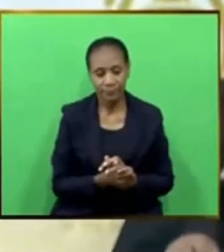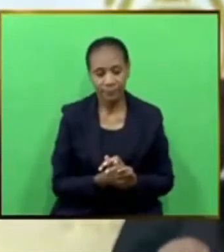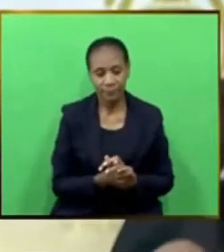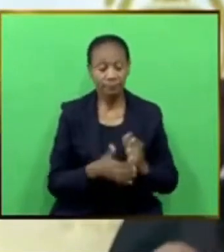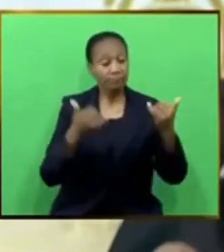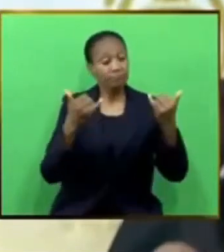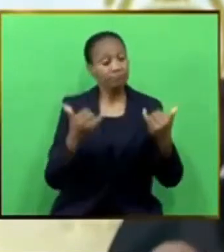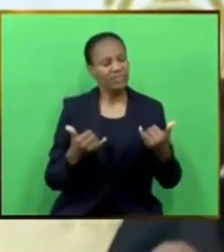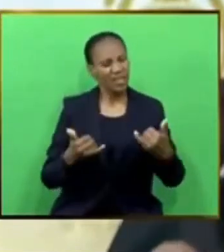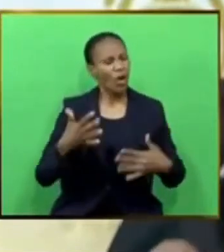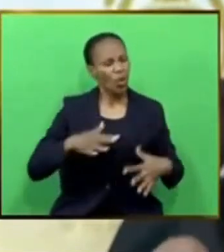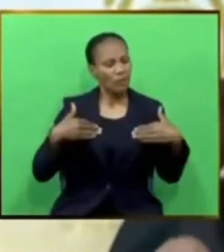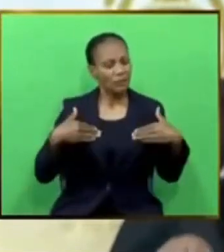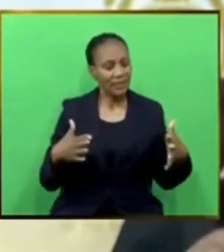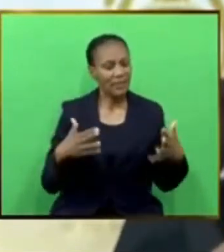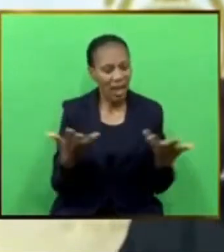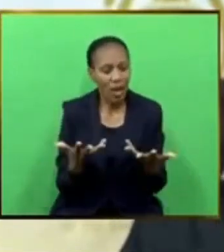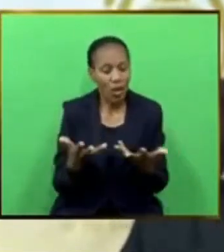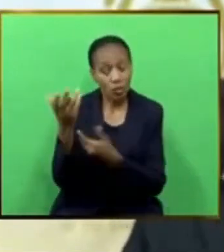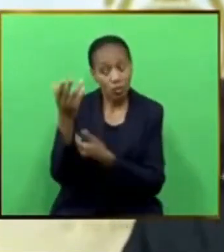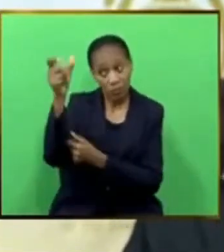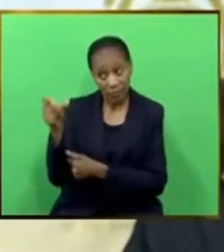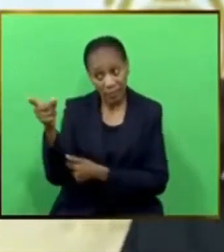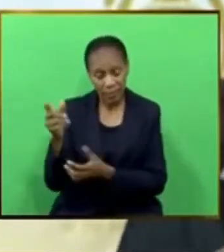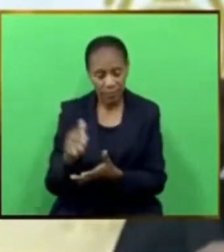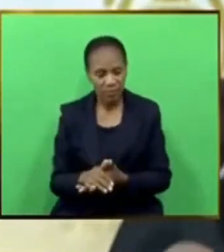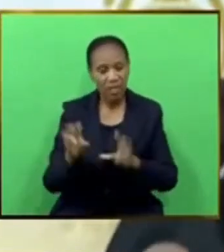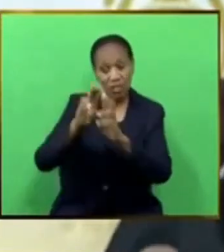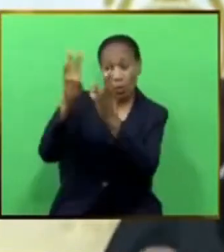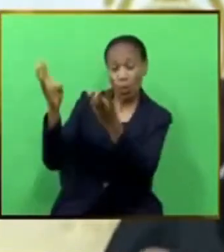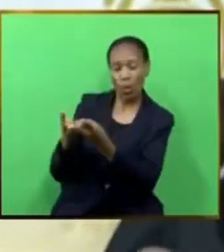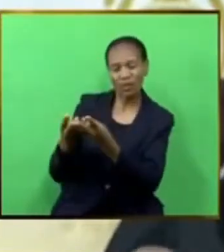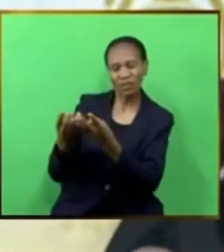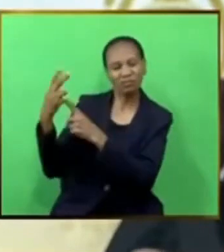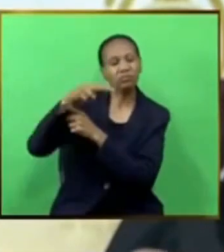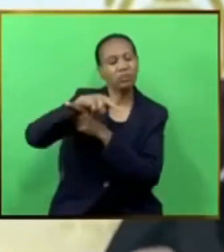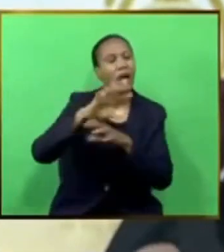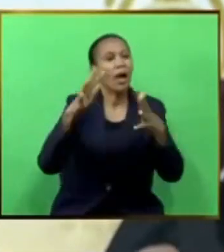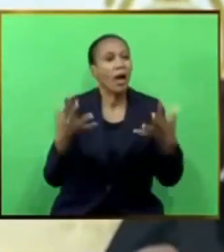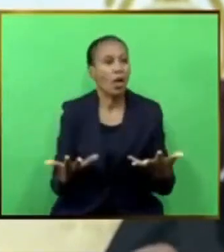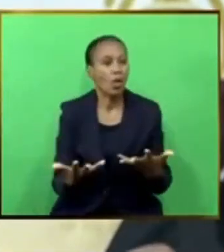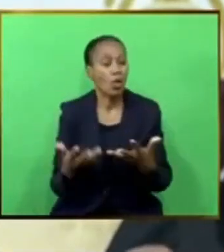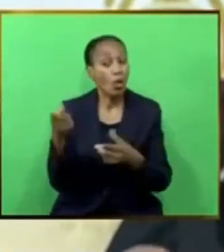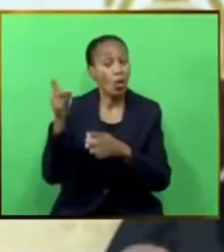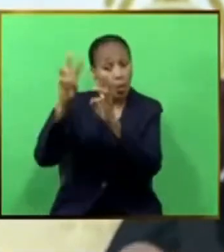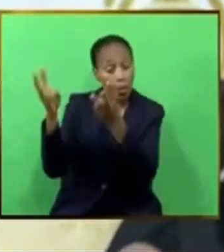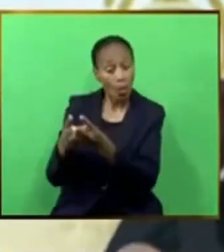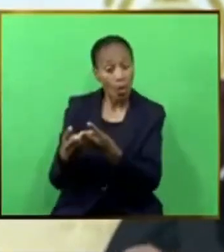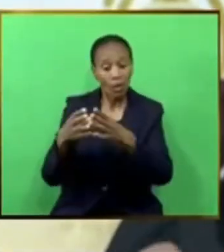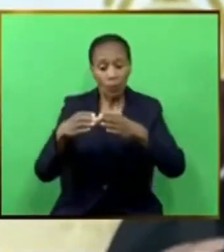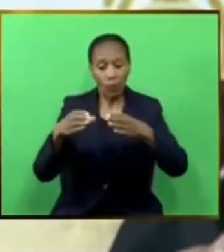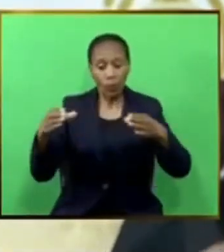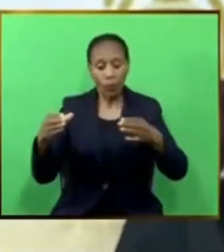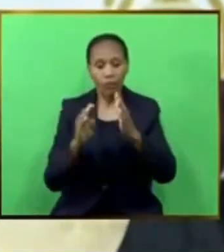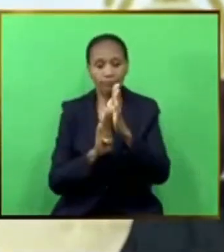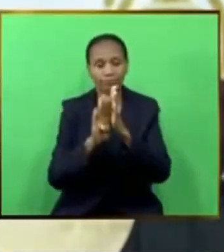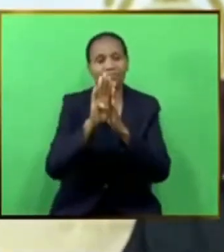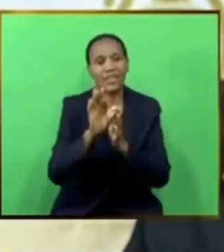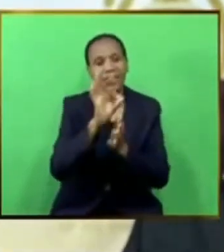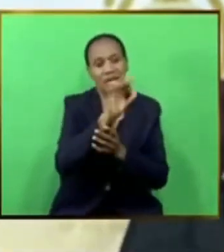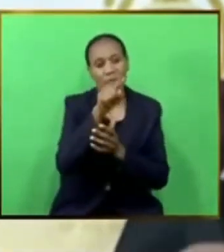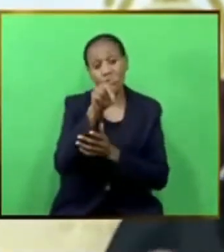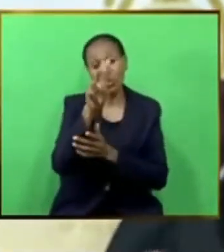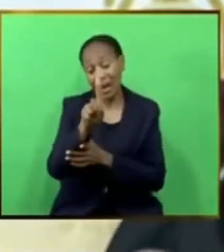Allow me to begin, Madam Speaker, with the global outlook. Global growth is forecast to increase from